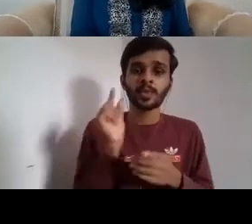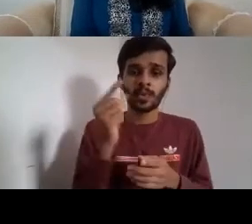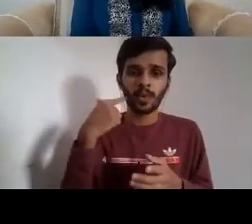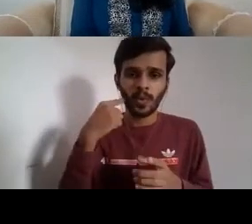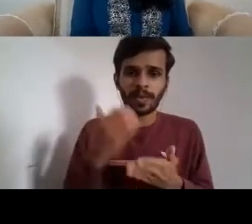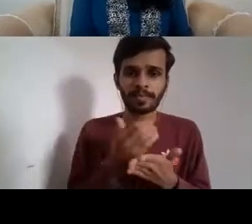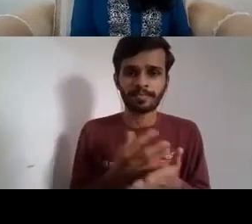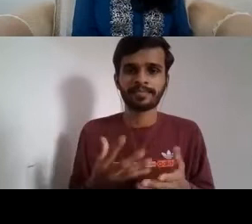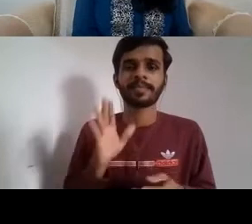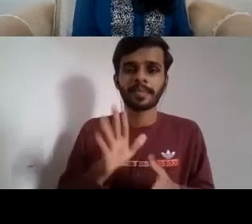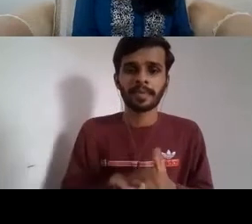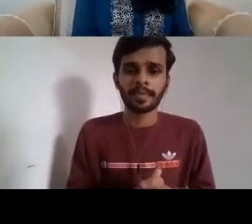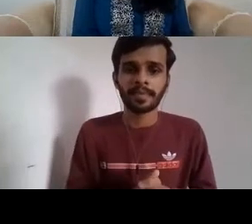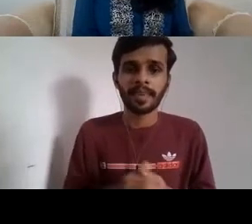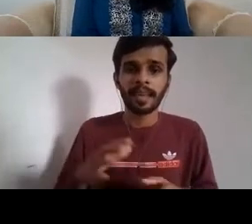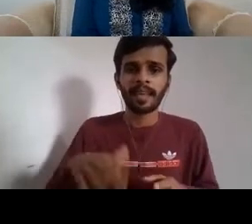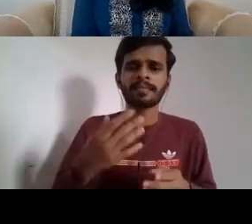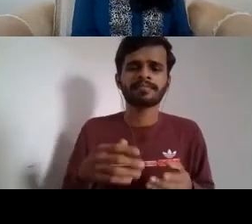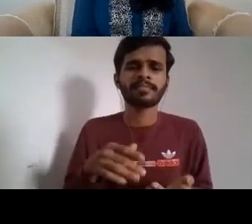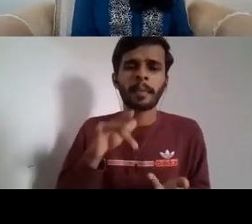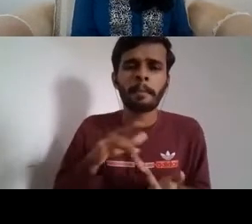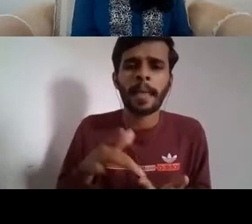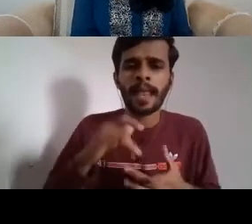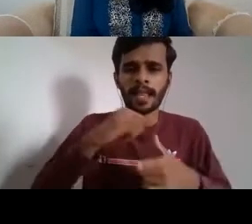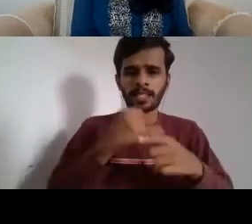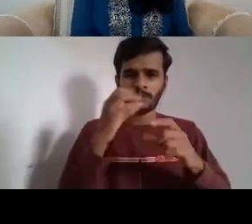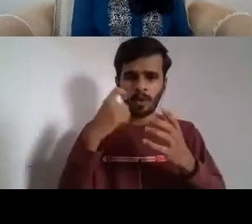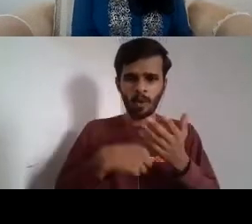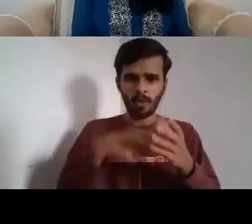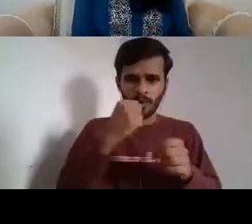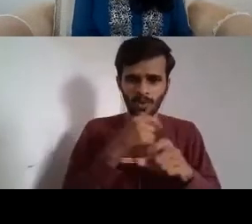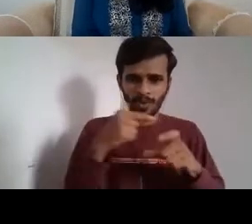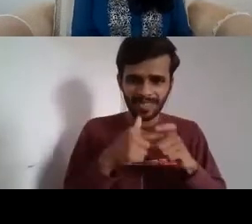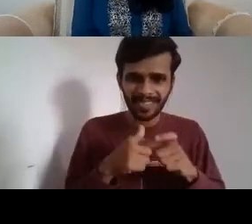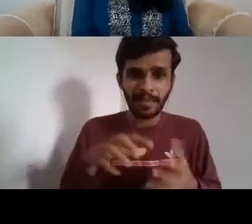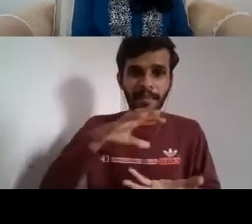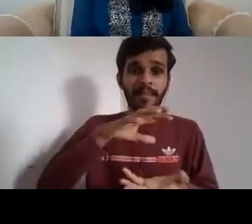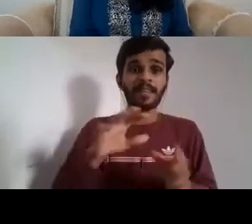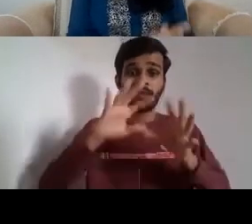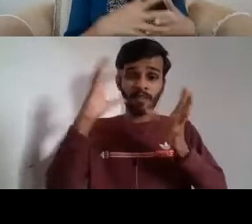Meanwhile, George Harrison of the Beatles, one of the world's biggest pop bands at the